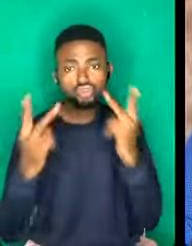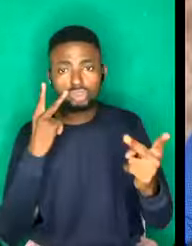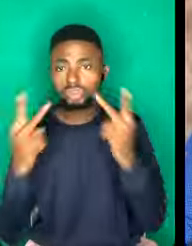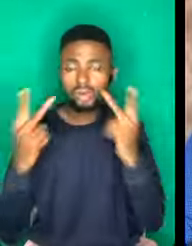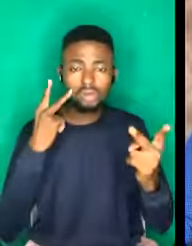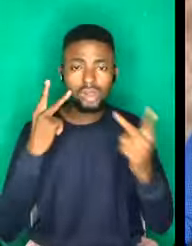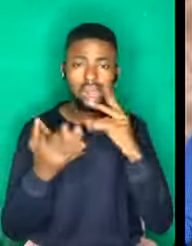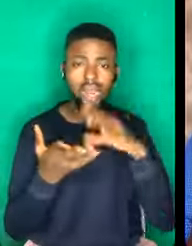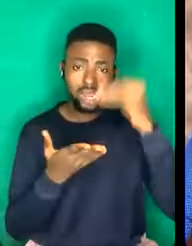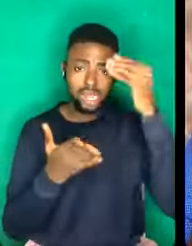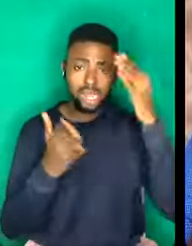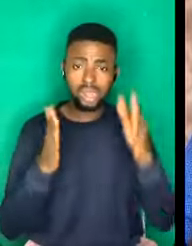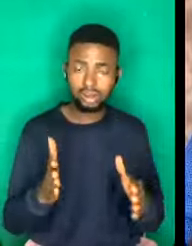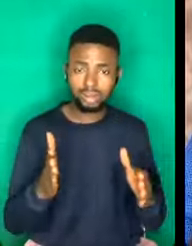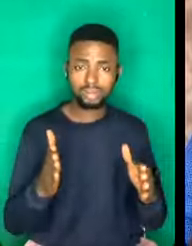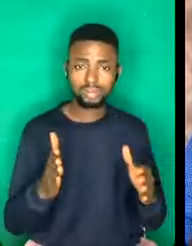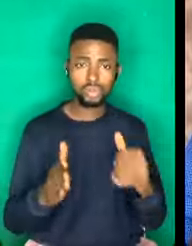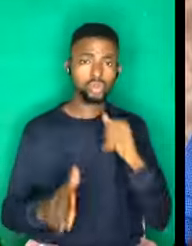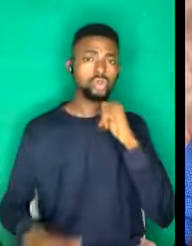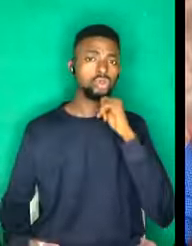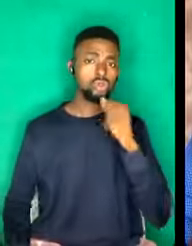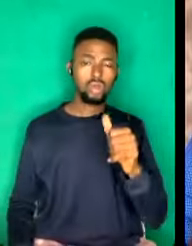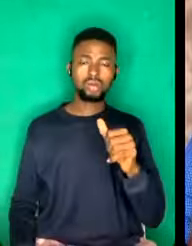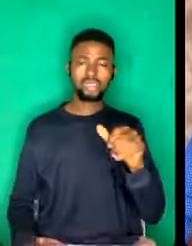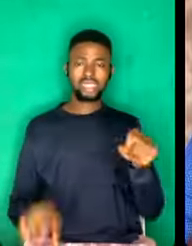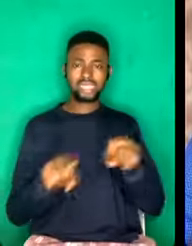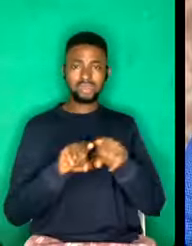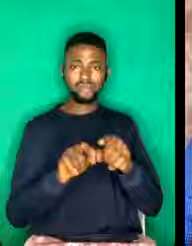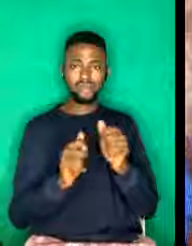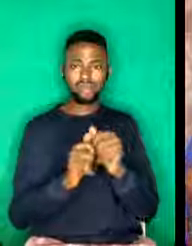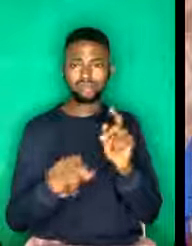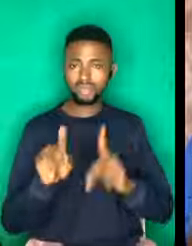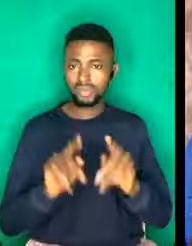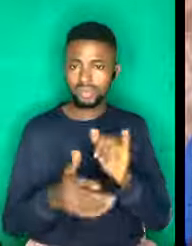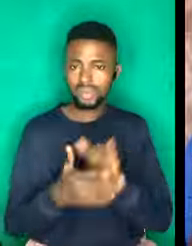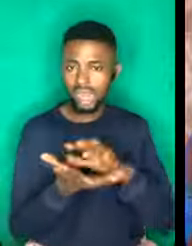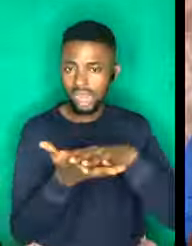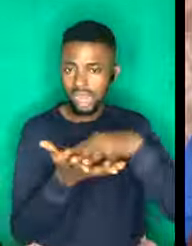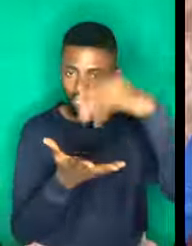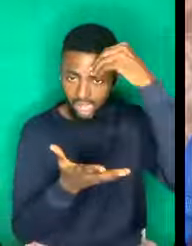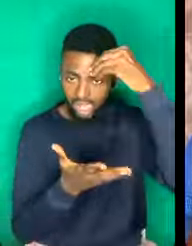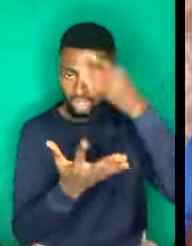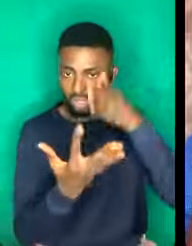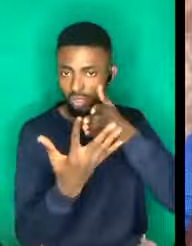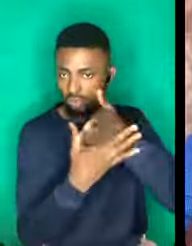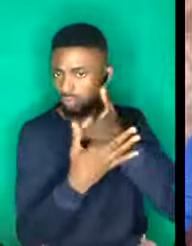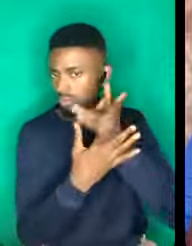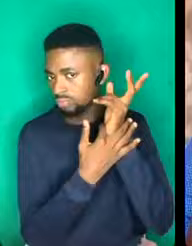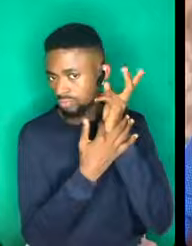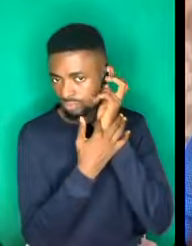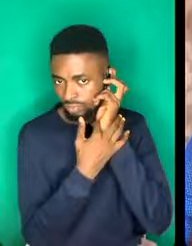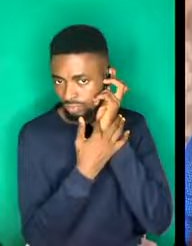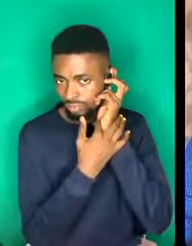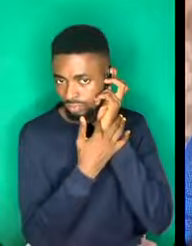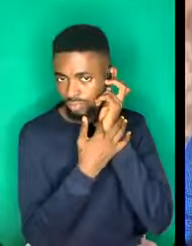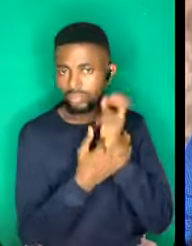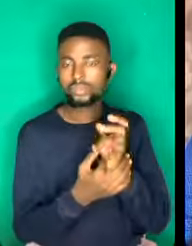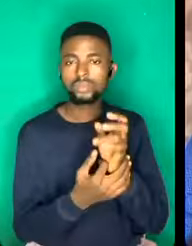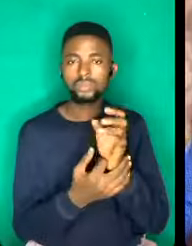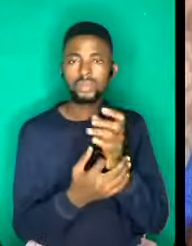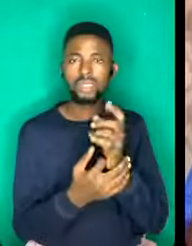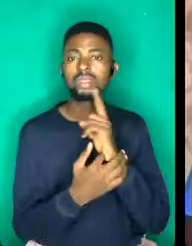as opposed to those who learn through the hear, that's audio learners and all. They are visual learners,